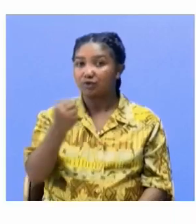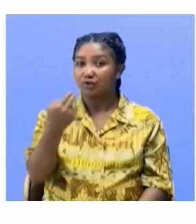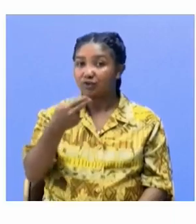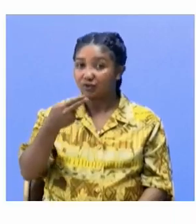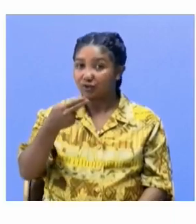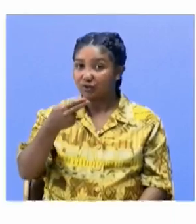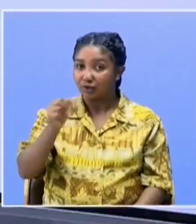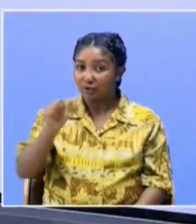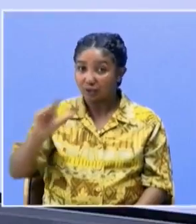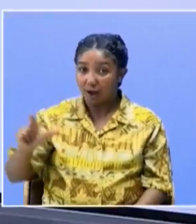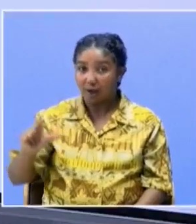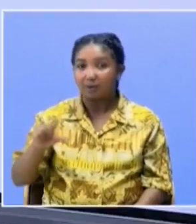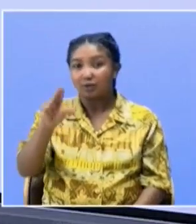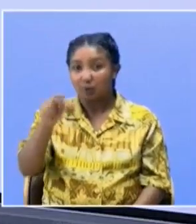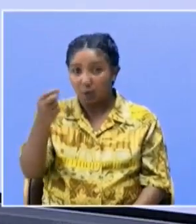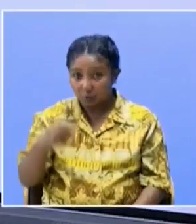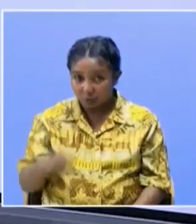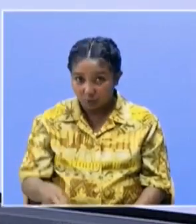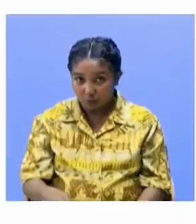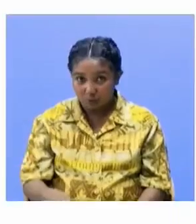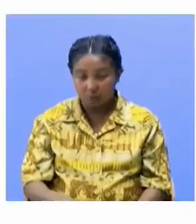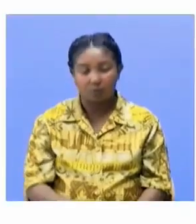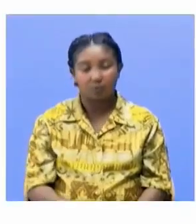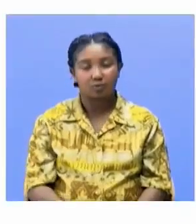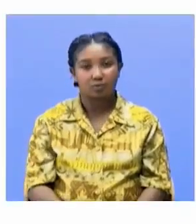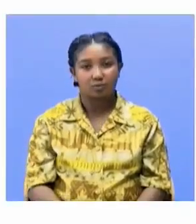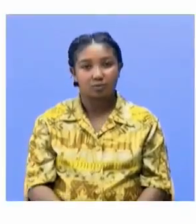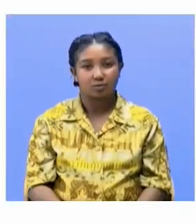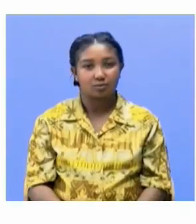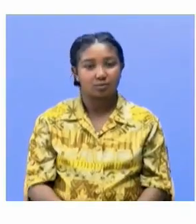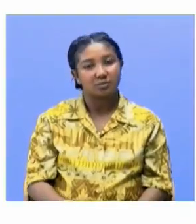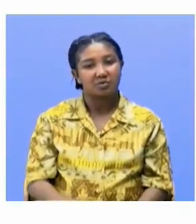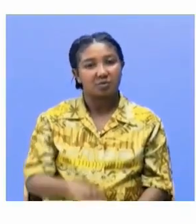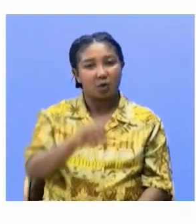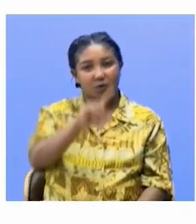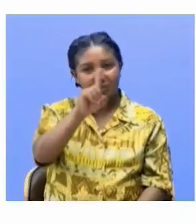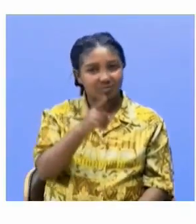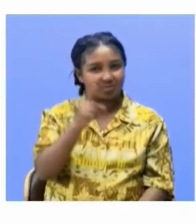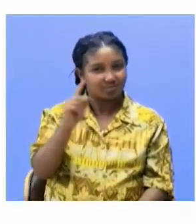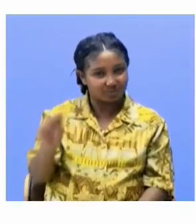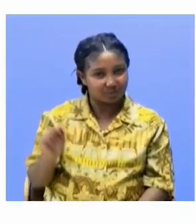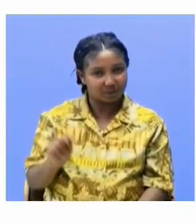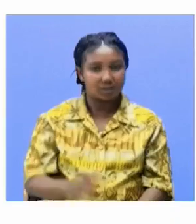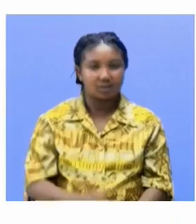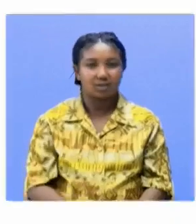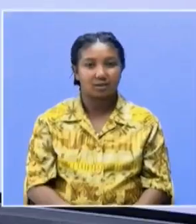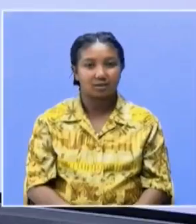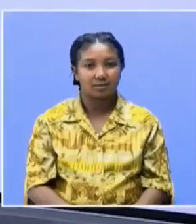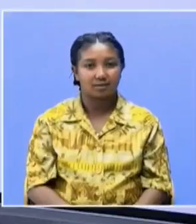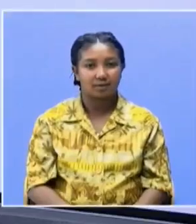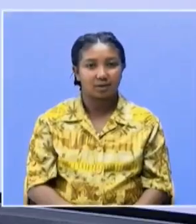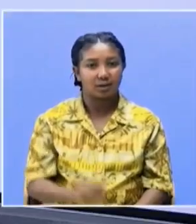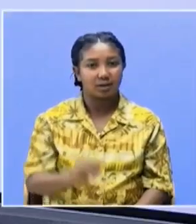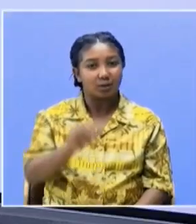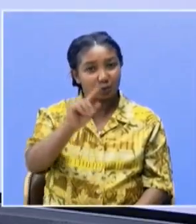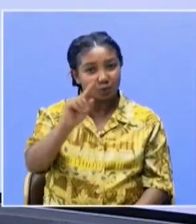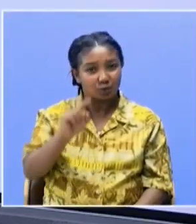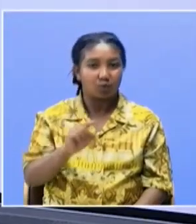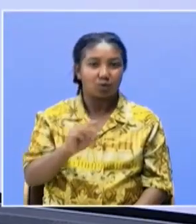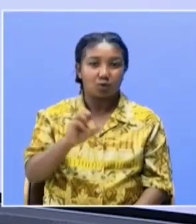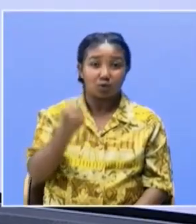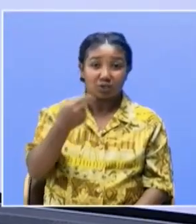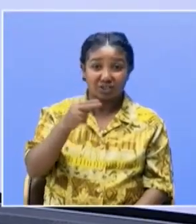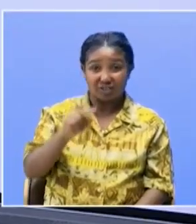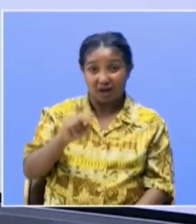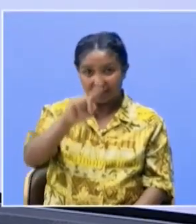yes? Or we shan't, yeah? We shan't, yes? We shall not